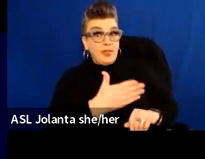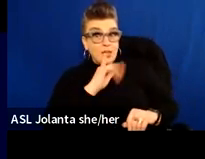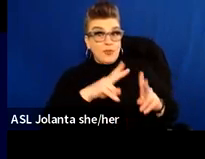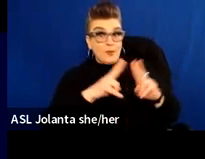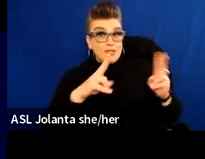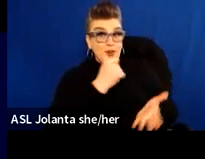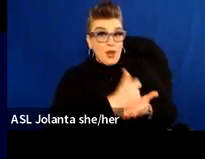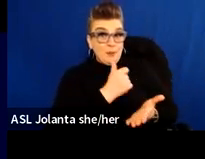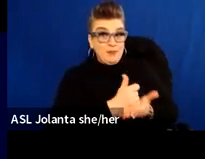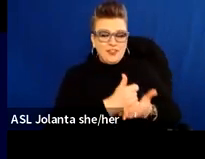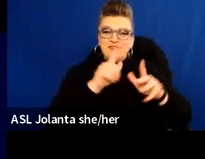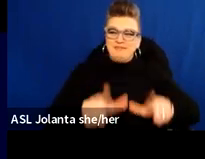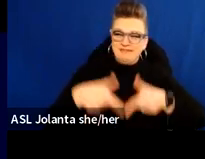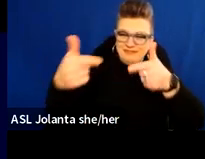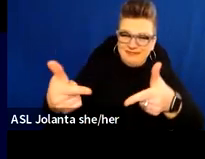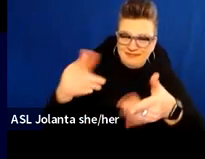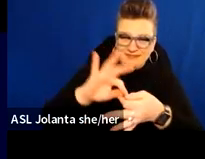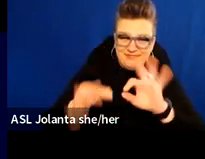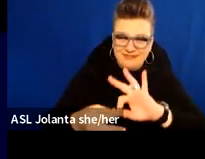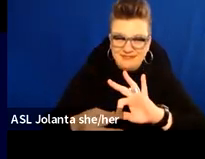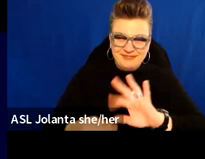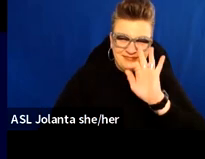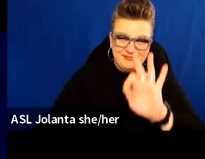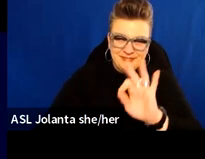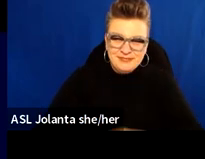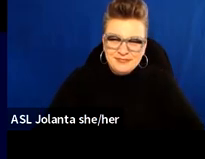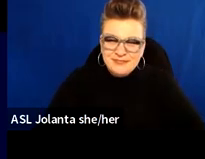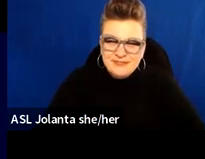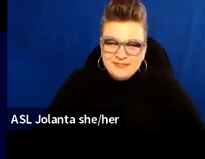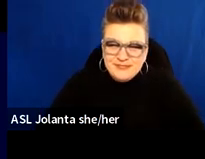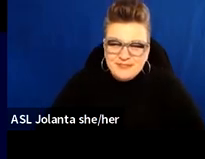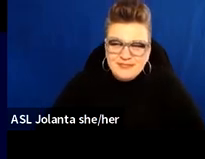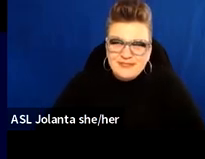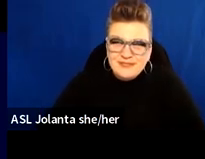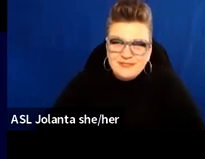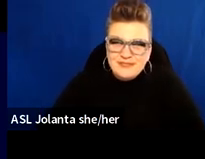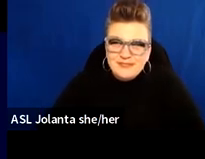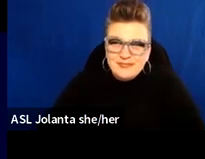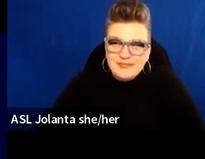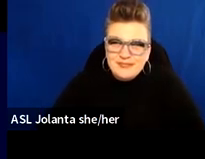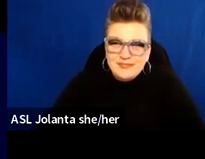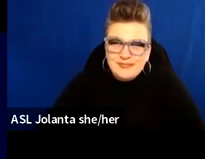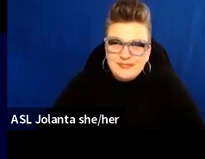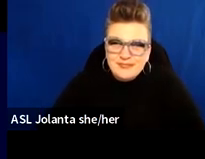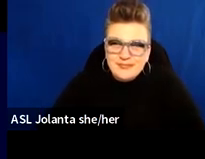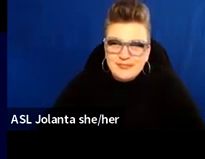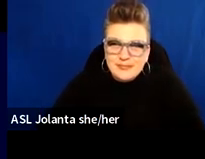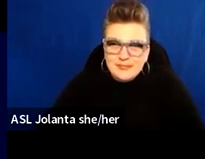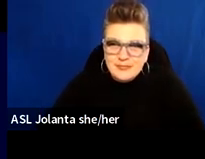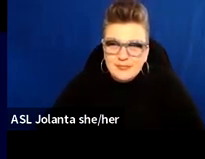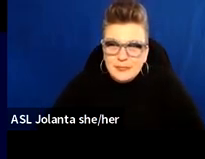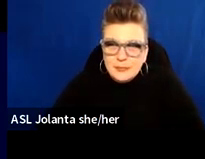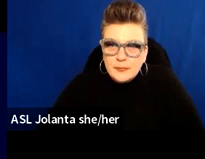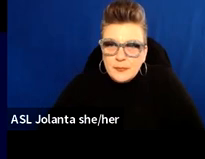thank you my one question at this time is i'm always looking back to figure out how do we get ready so my